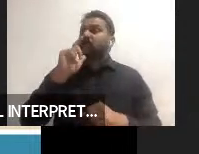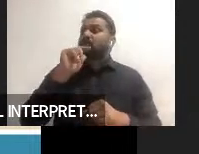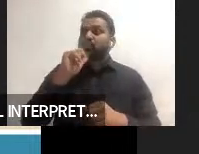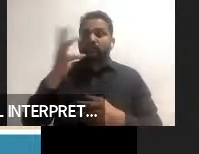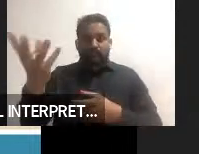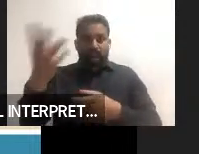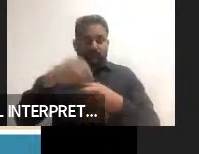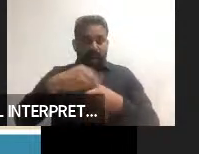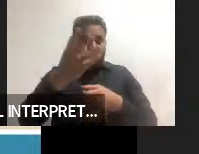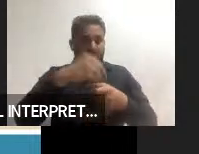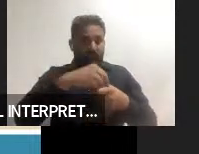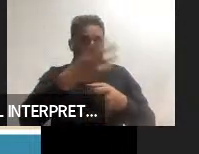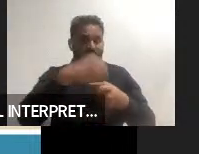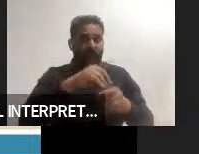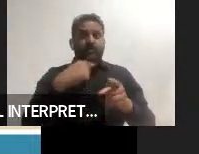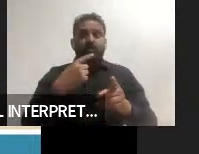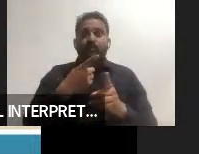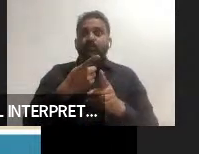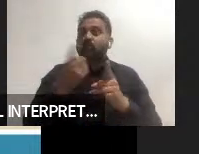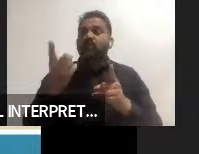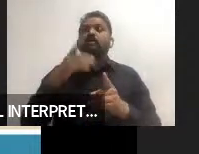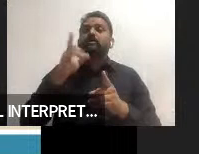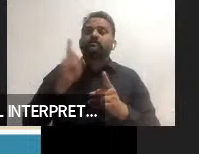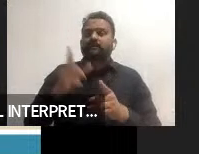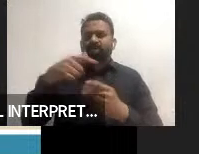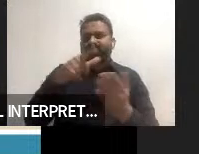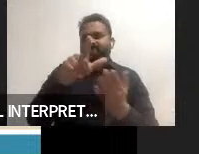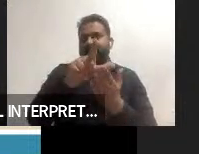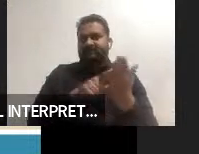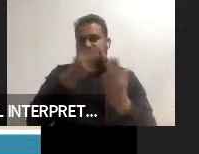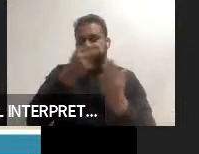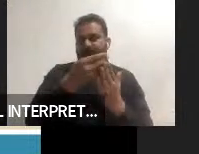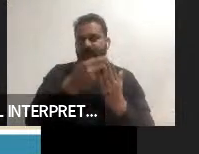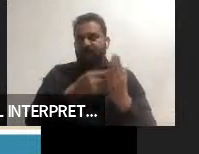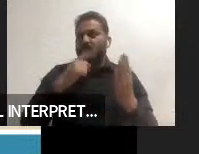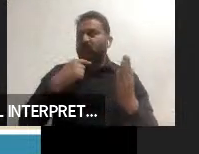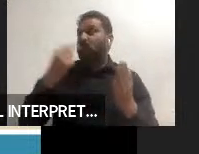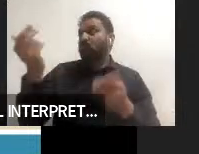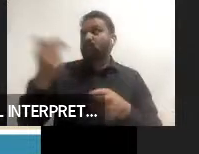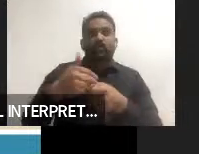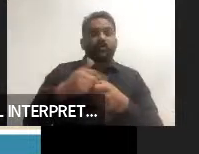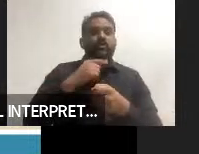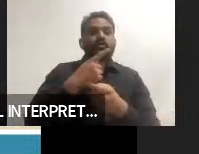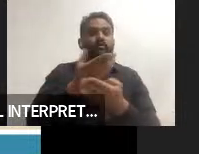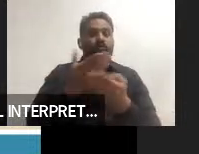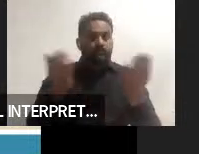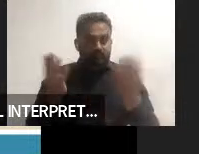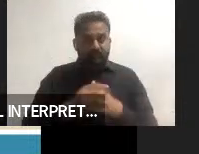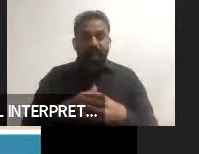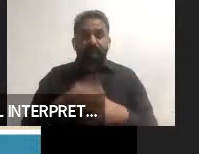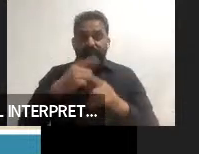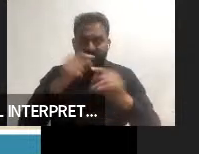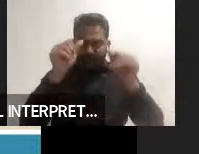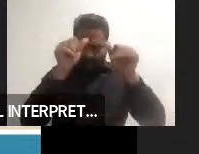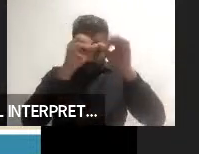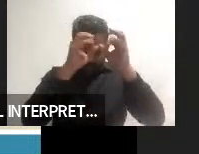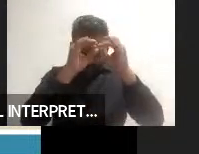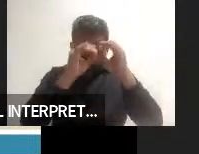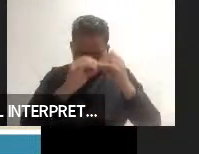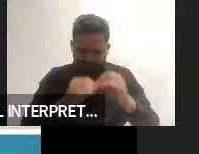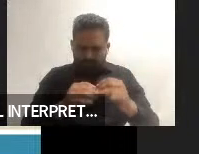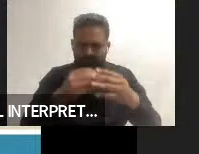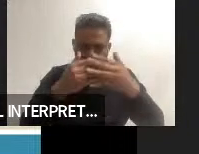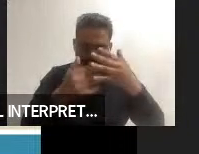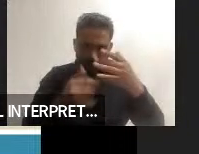case? You should also have a list of that. And that list also you can arrange it properly. And when you